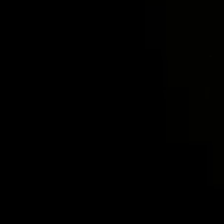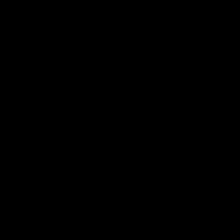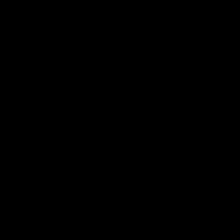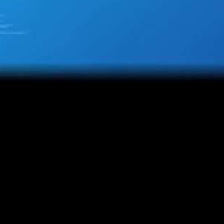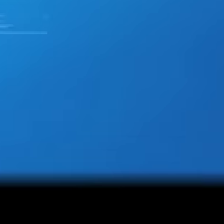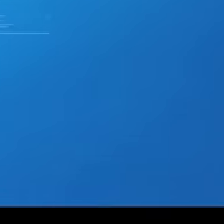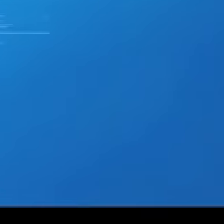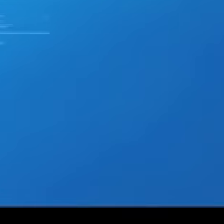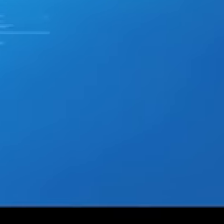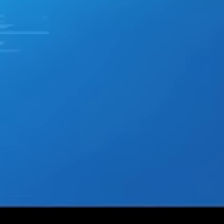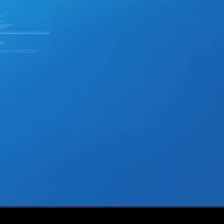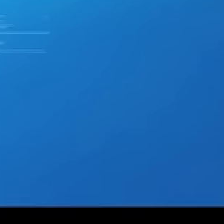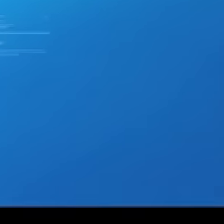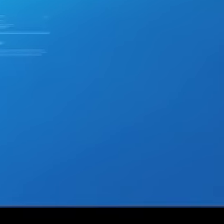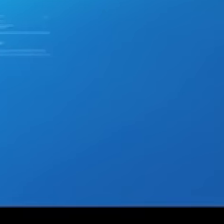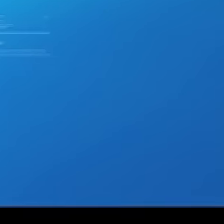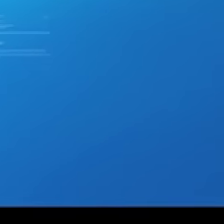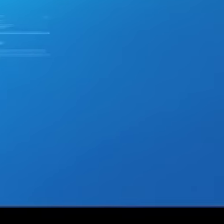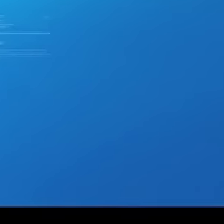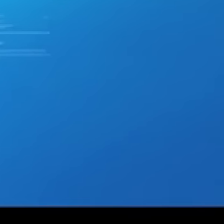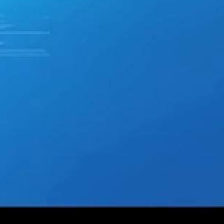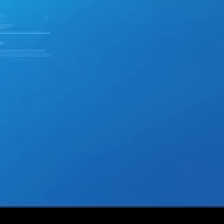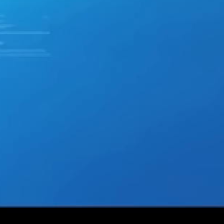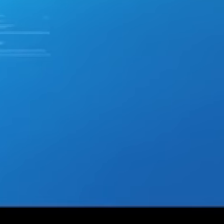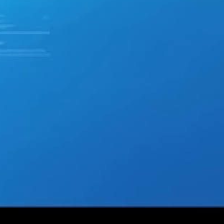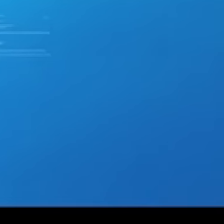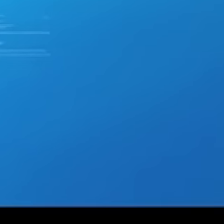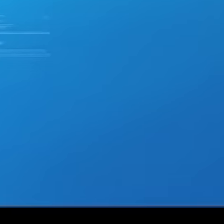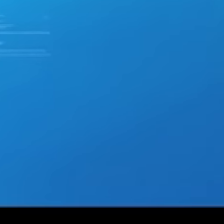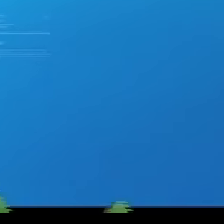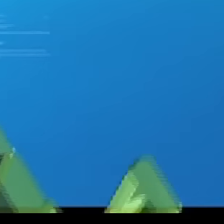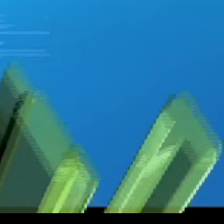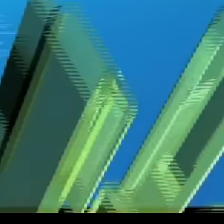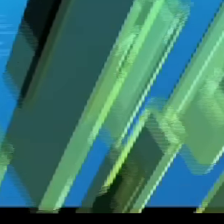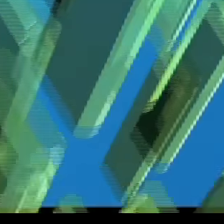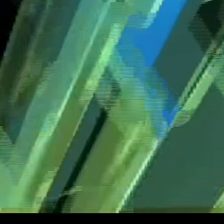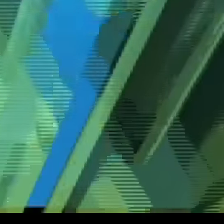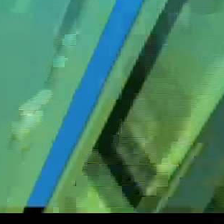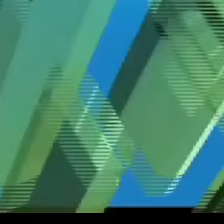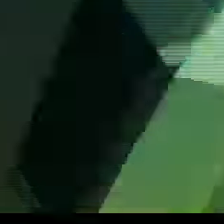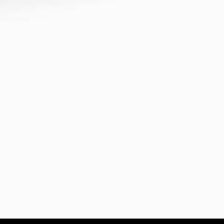ZNS Network presents The Bahamas Tonight.